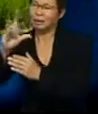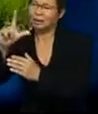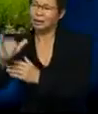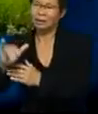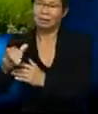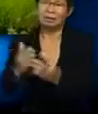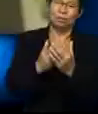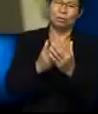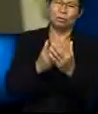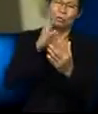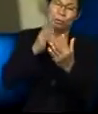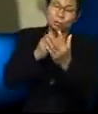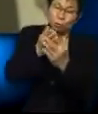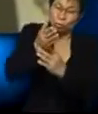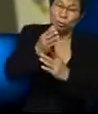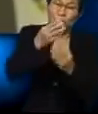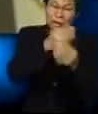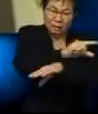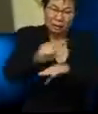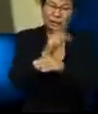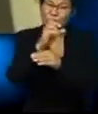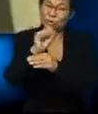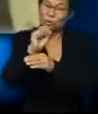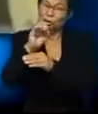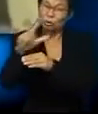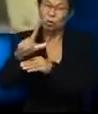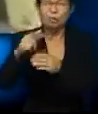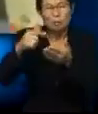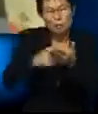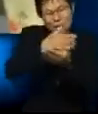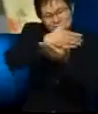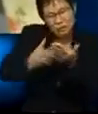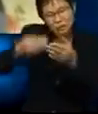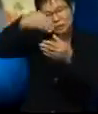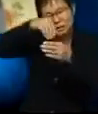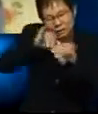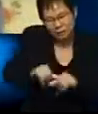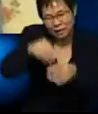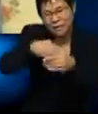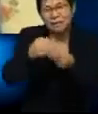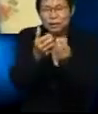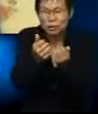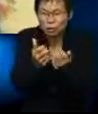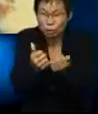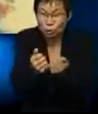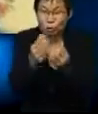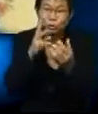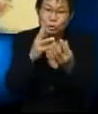Water passes through garden soil, but some of it stays in the soil.